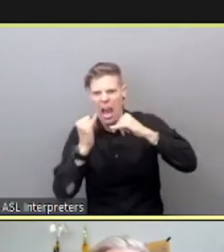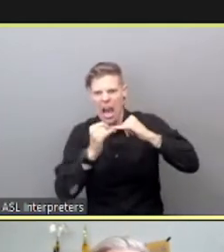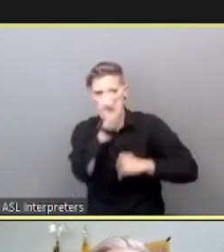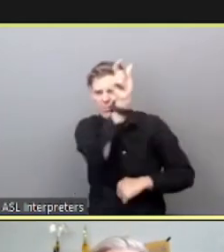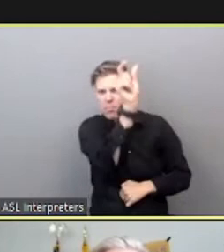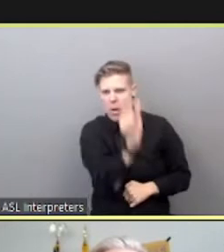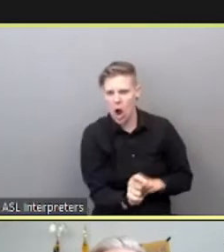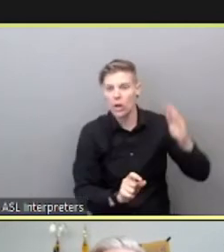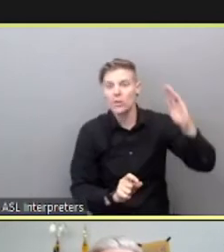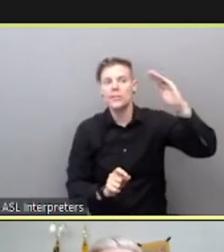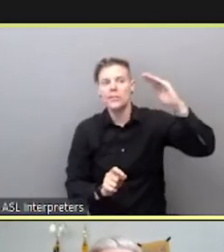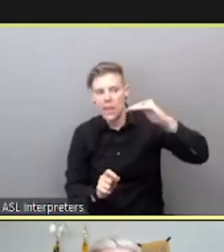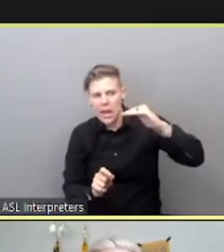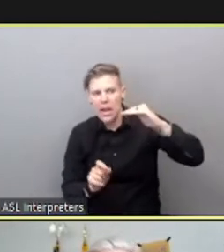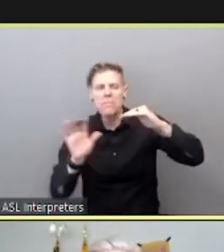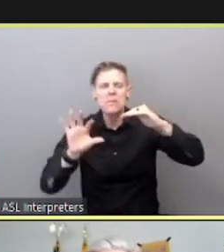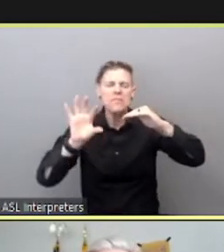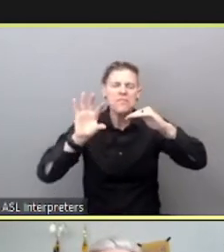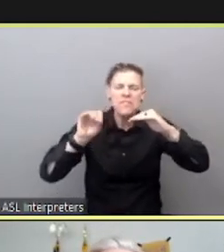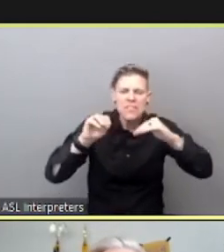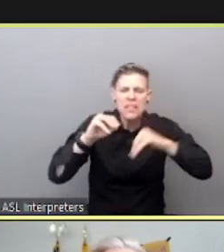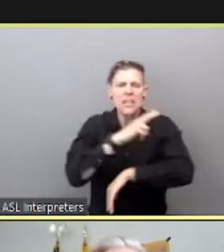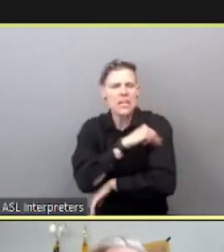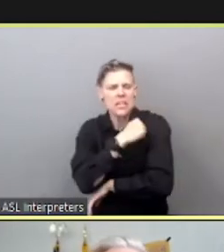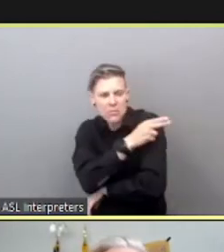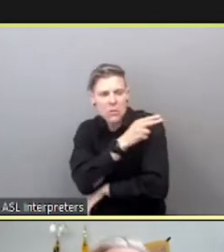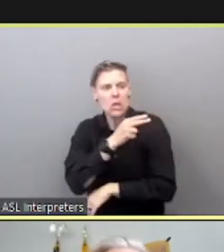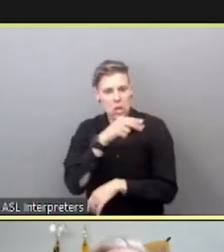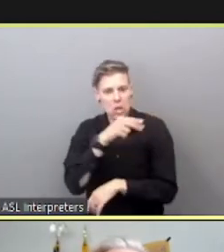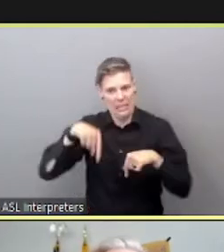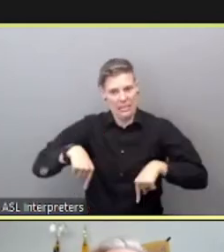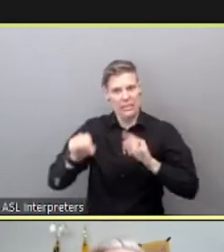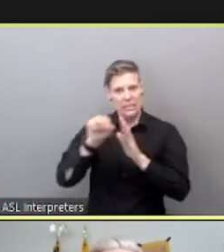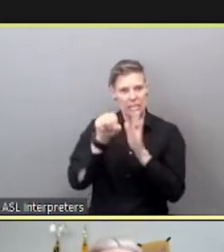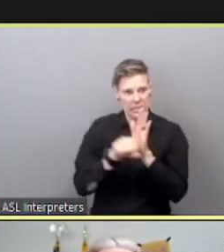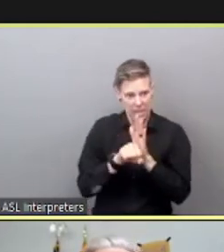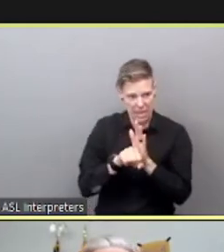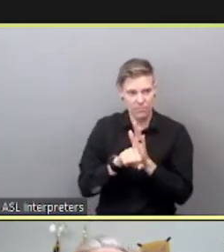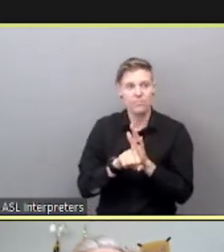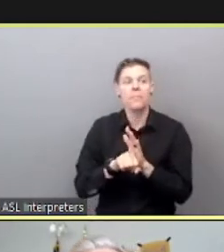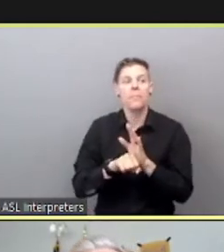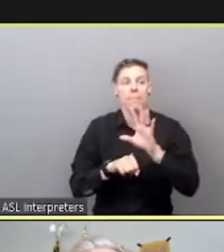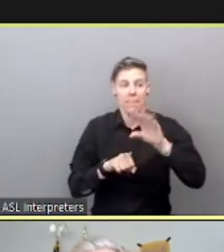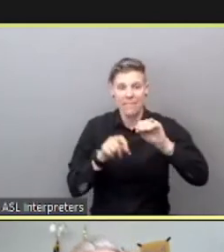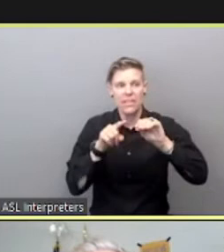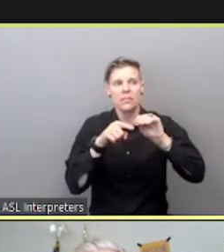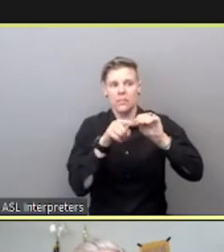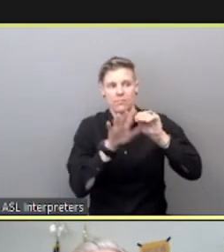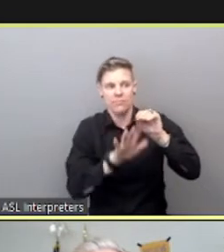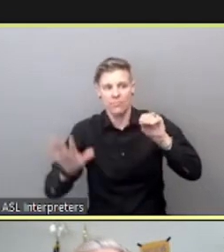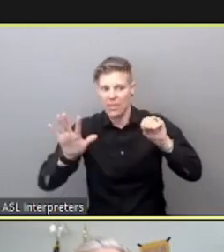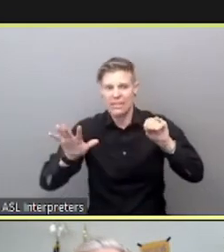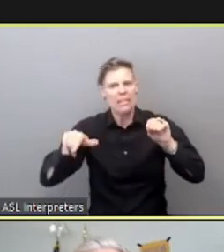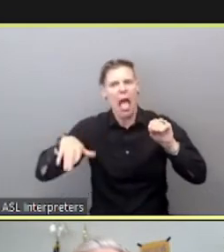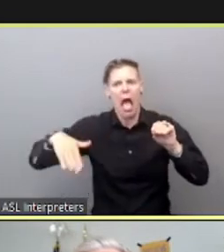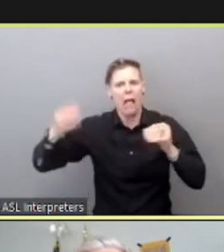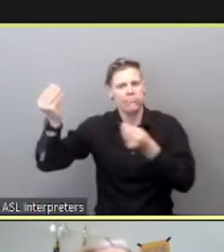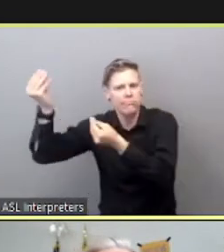50 or so hospitals in the state. We had 5 that did not report this week, so just a little bit up